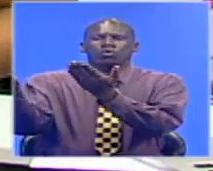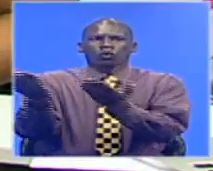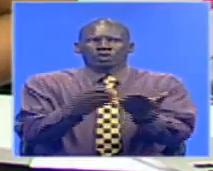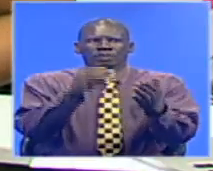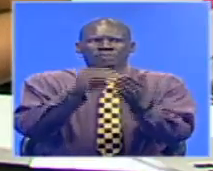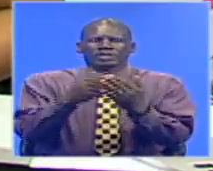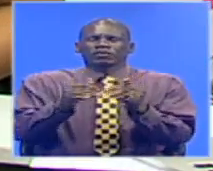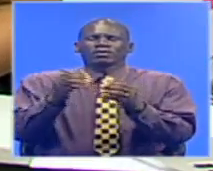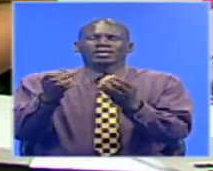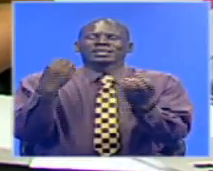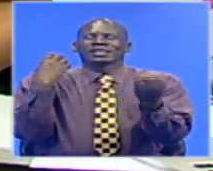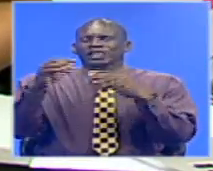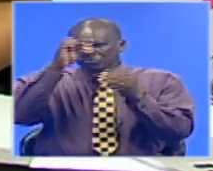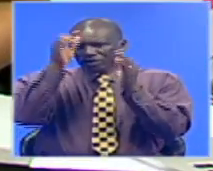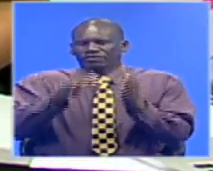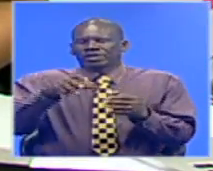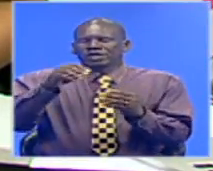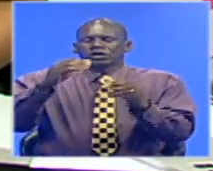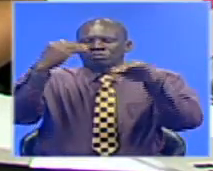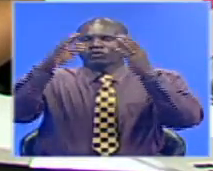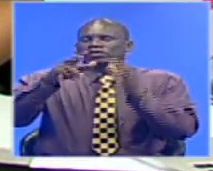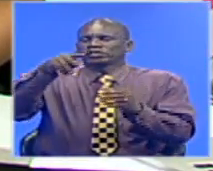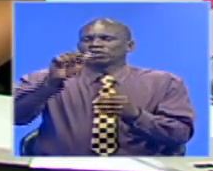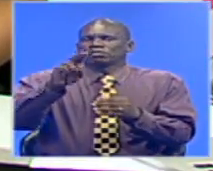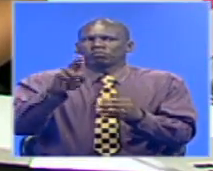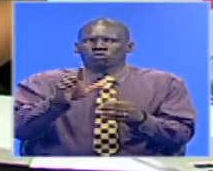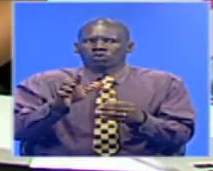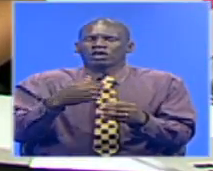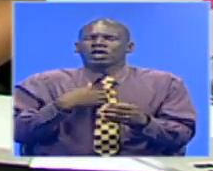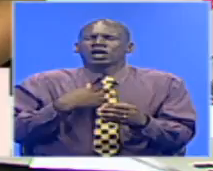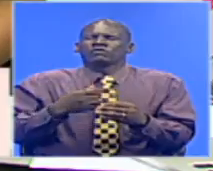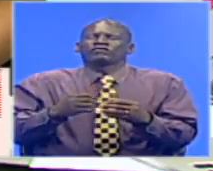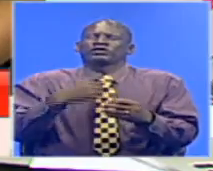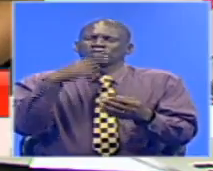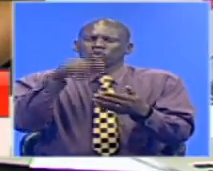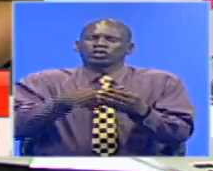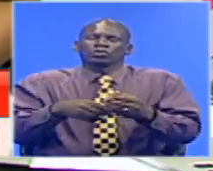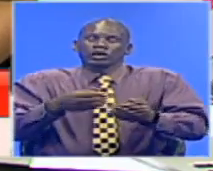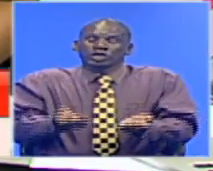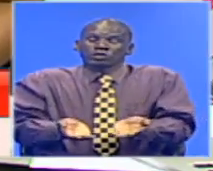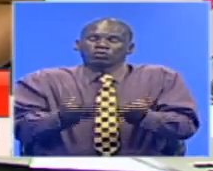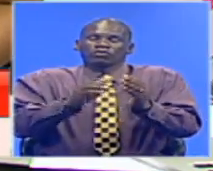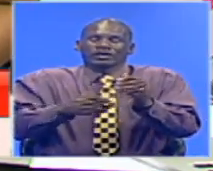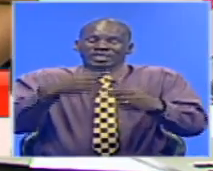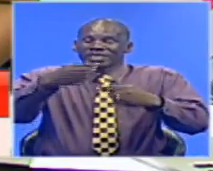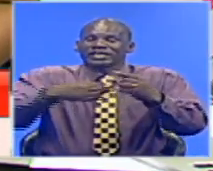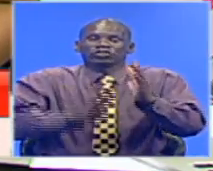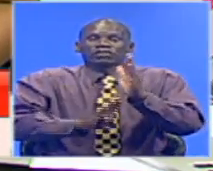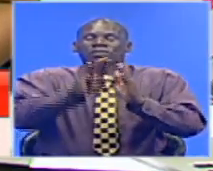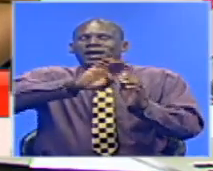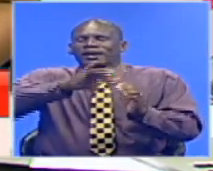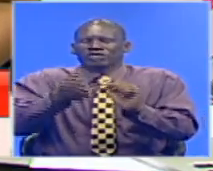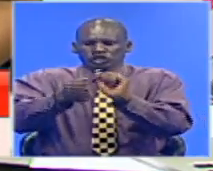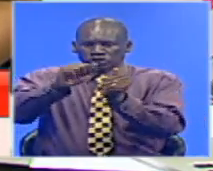Now, Kericho Governor Professor Paul Chepkwony has pledged to expedite industrial development and other major transformations in